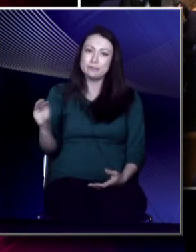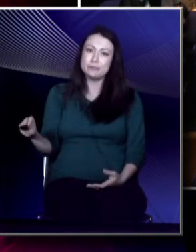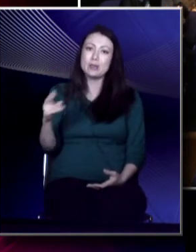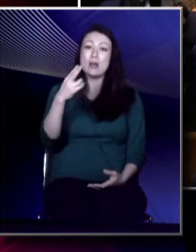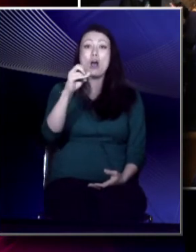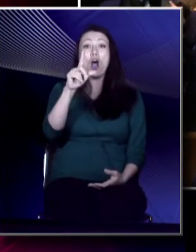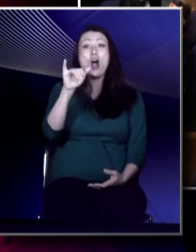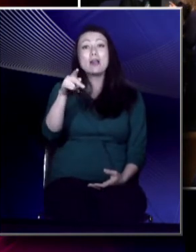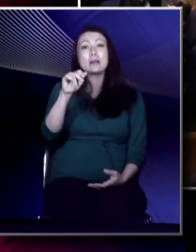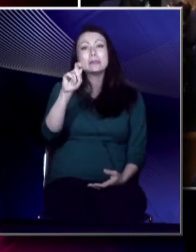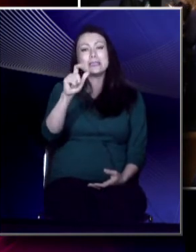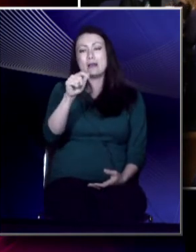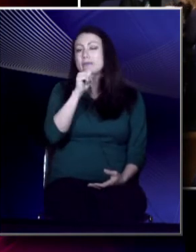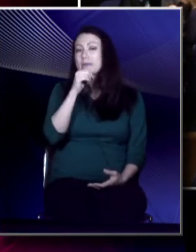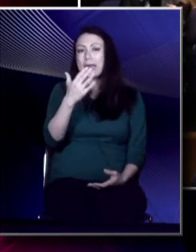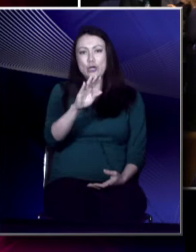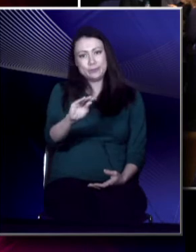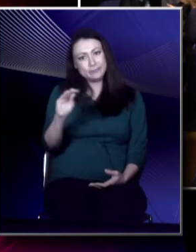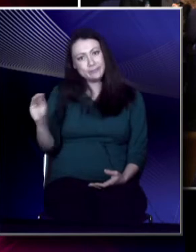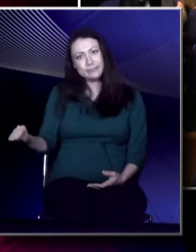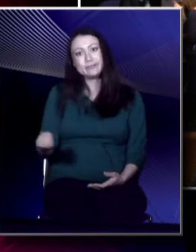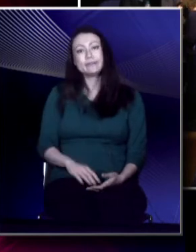Holly Patel.